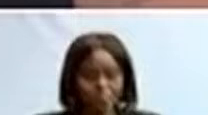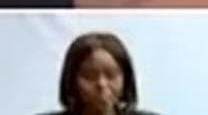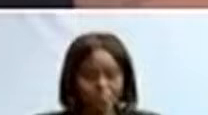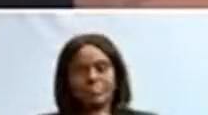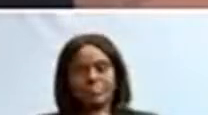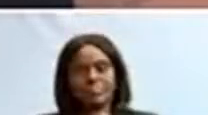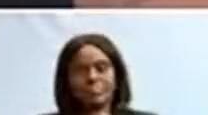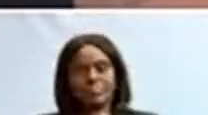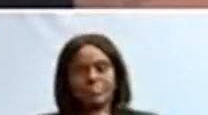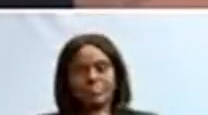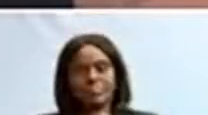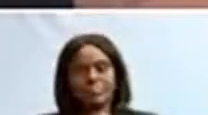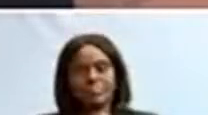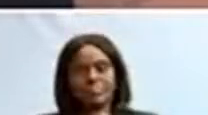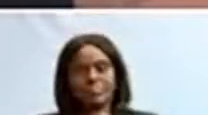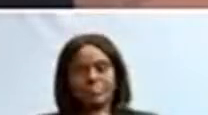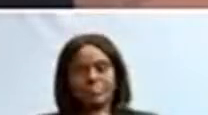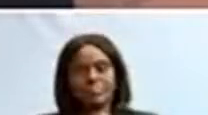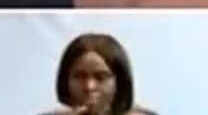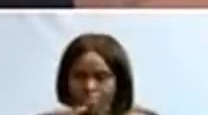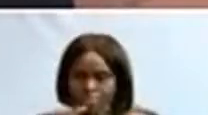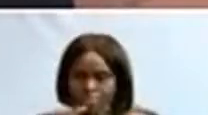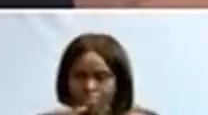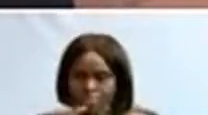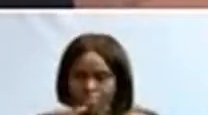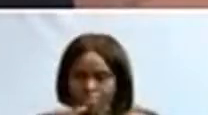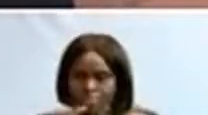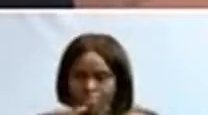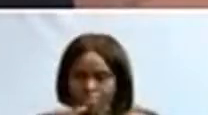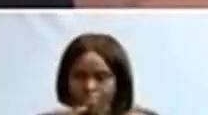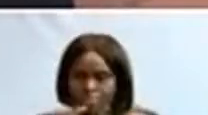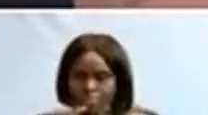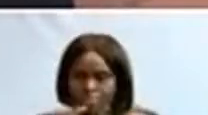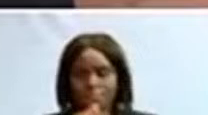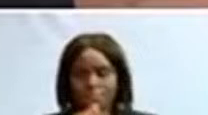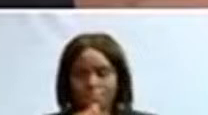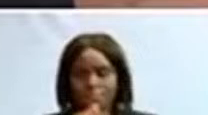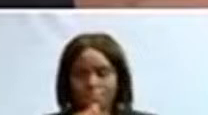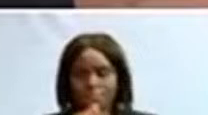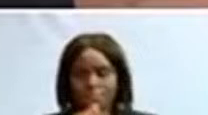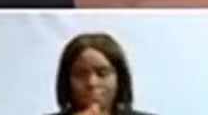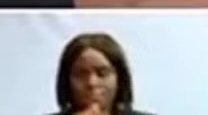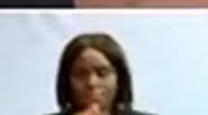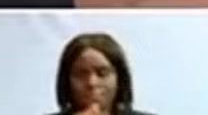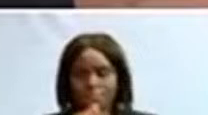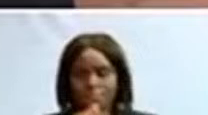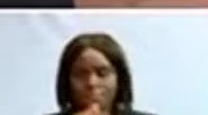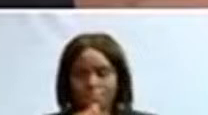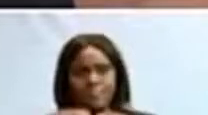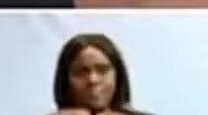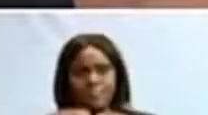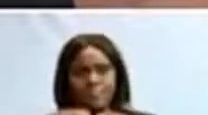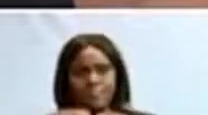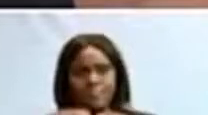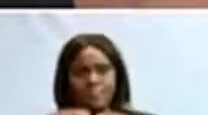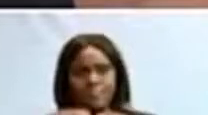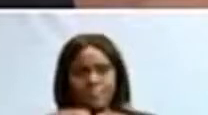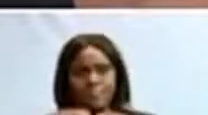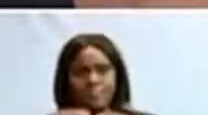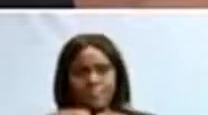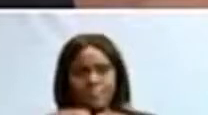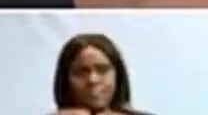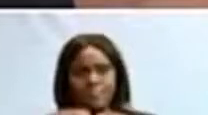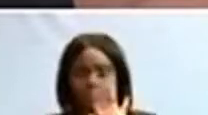auditors on the audit opinion. The query was due to management's failure to